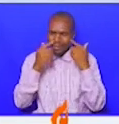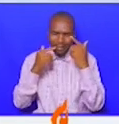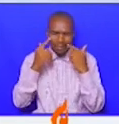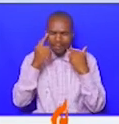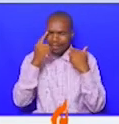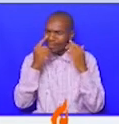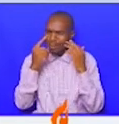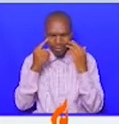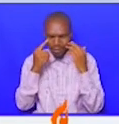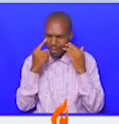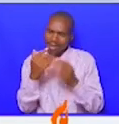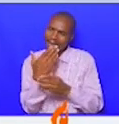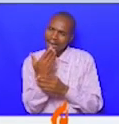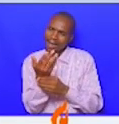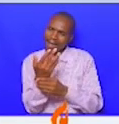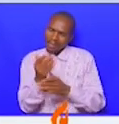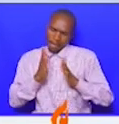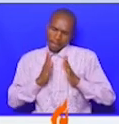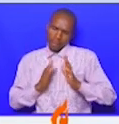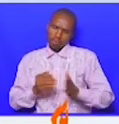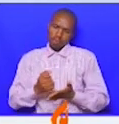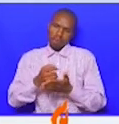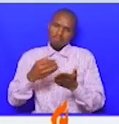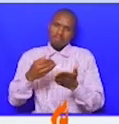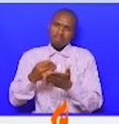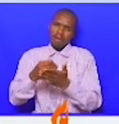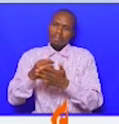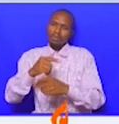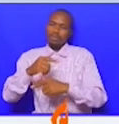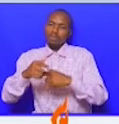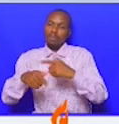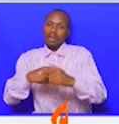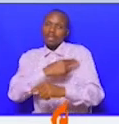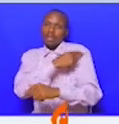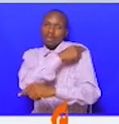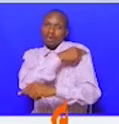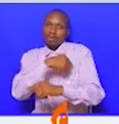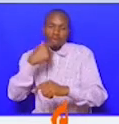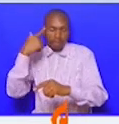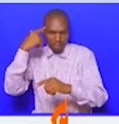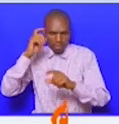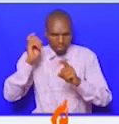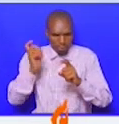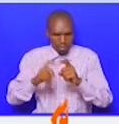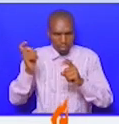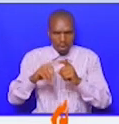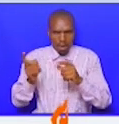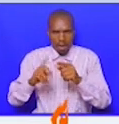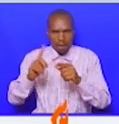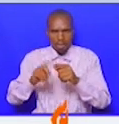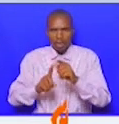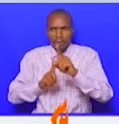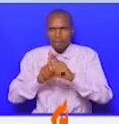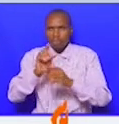ya komokonye chibesa. Ili nyala kubaga kwa kena nyagitali asobo lingoli waime. Sage ni Kerosi Thomas wa igona tari ya Mateyo